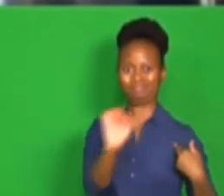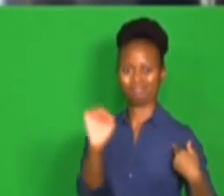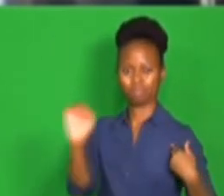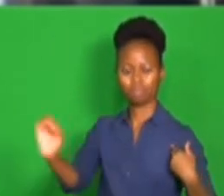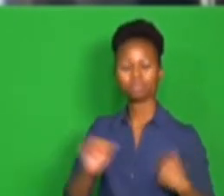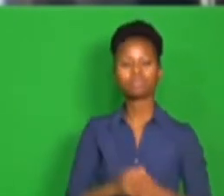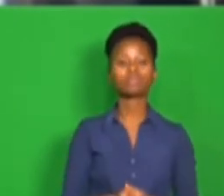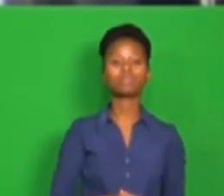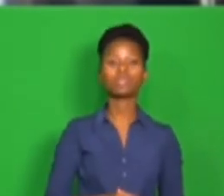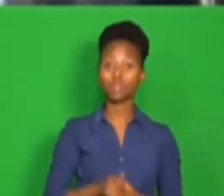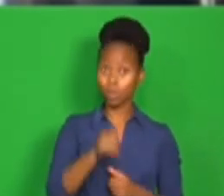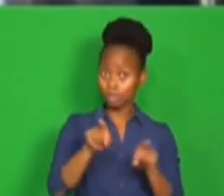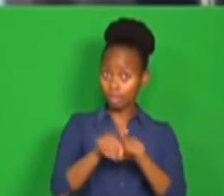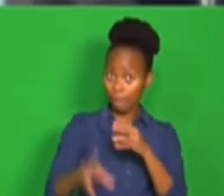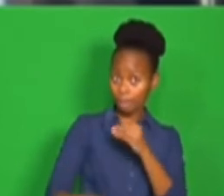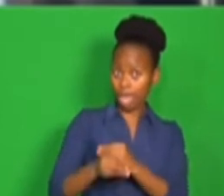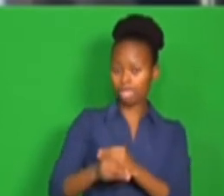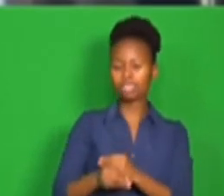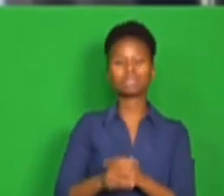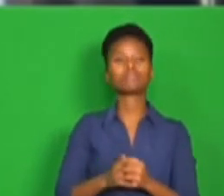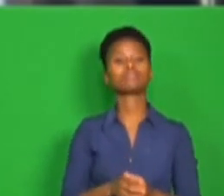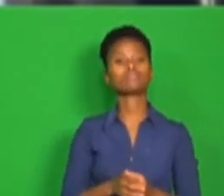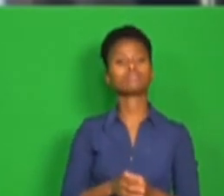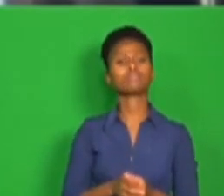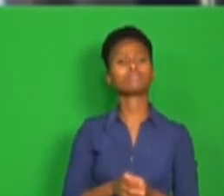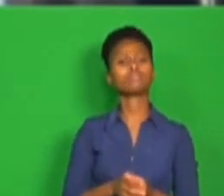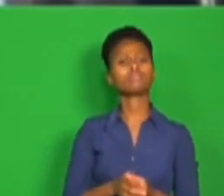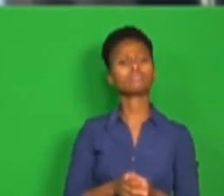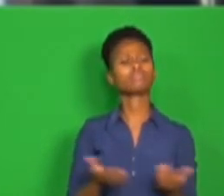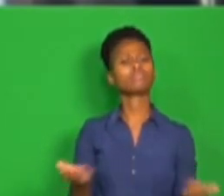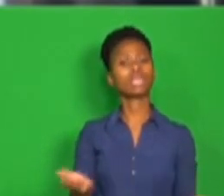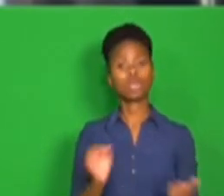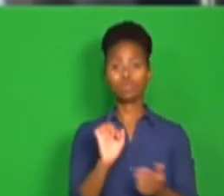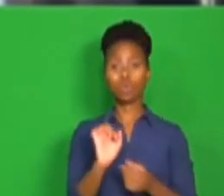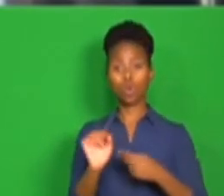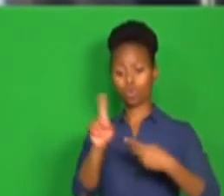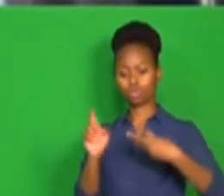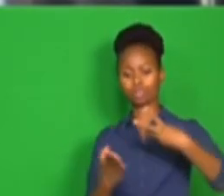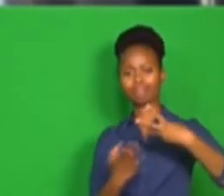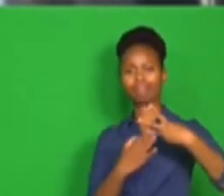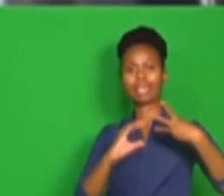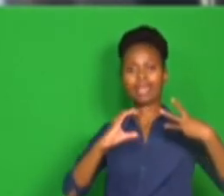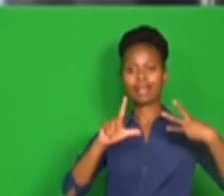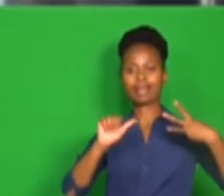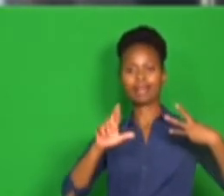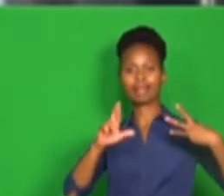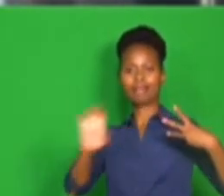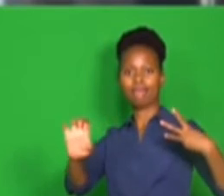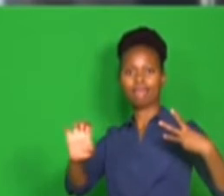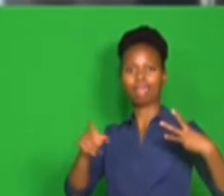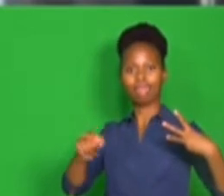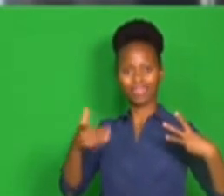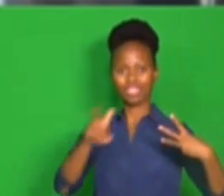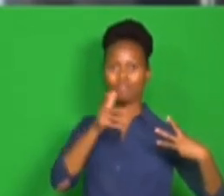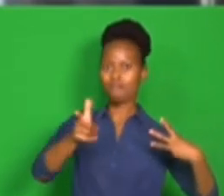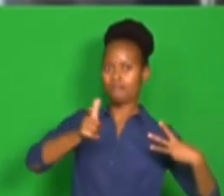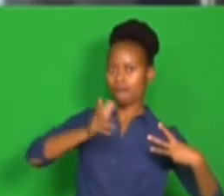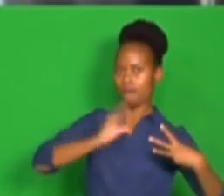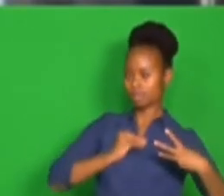in addition to that, linking to the question that Claire had raised, fiscal